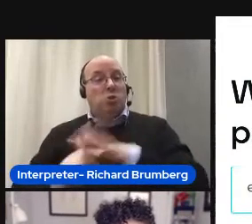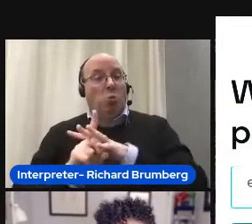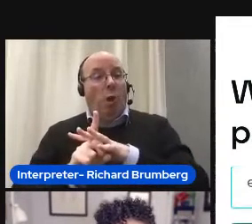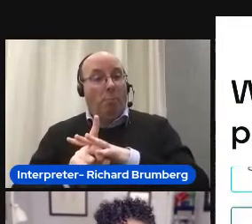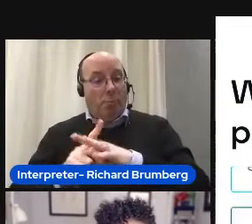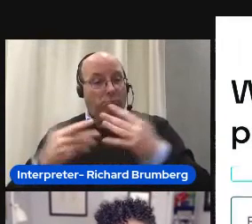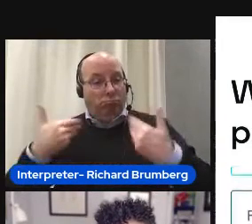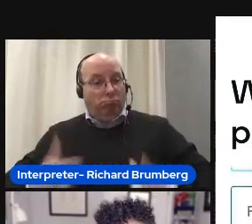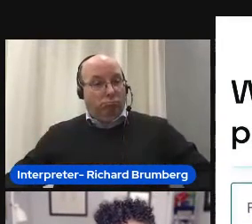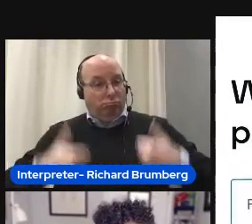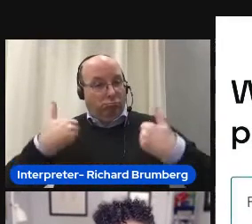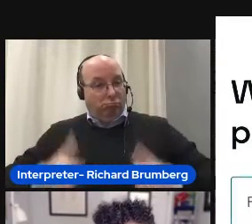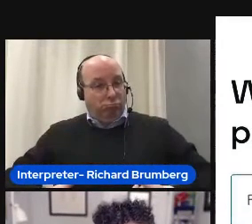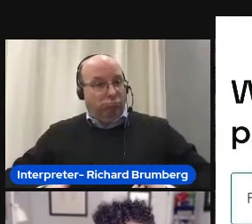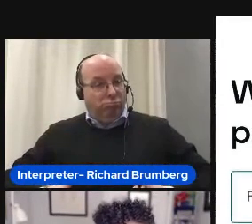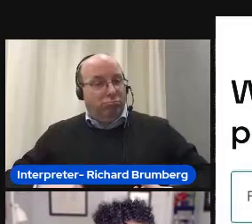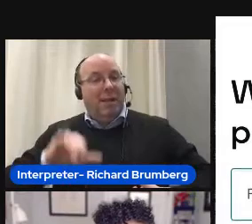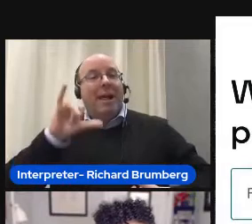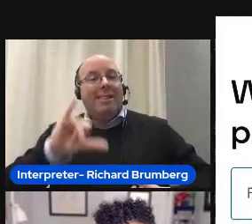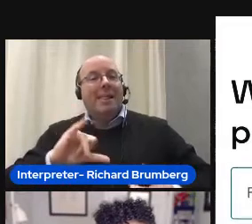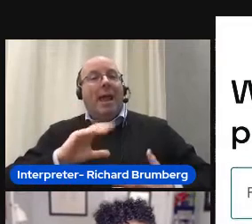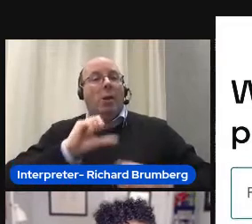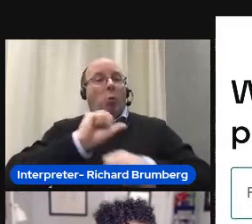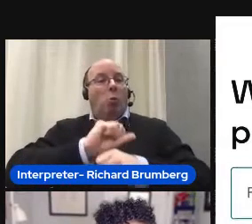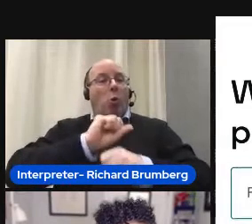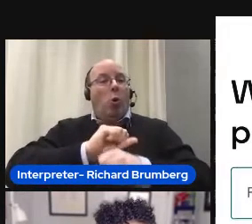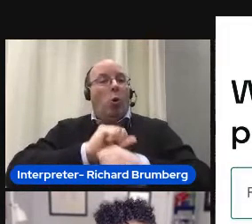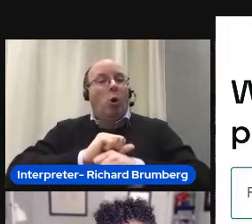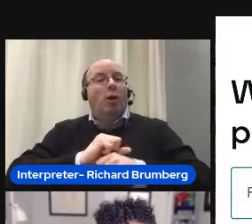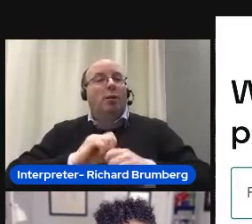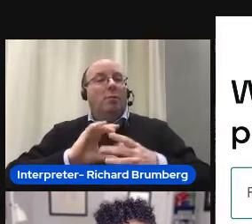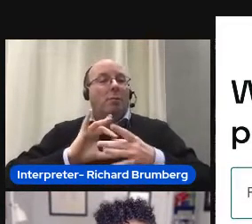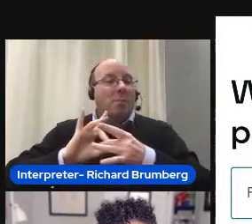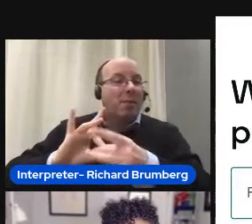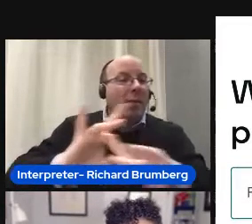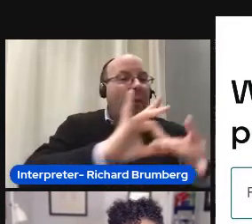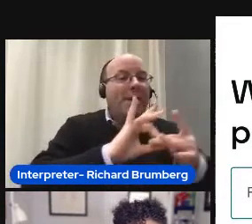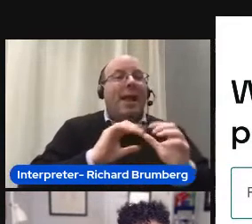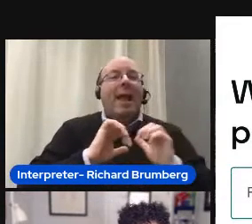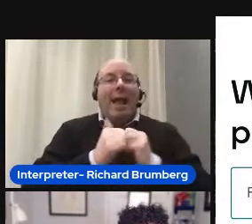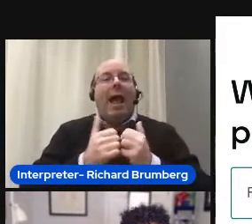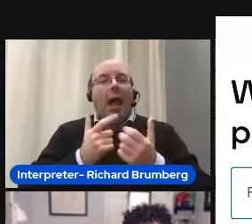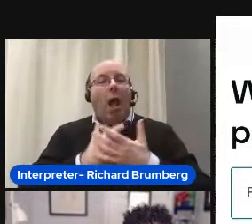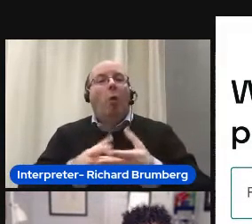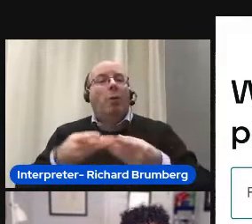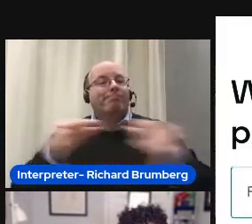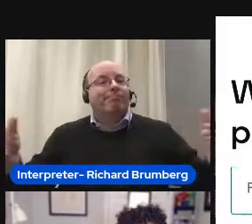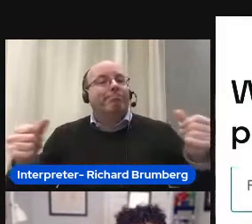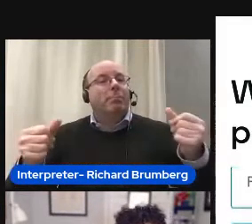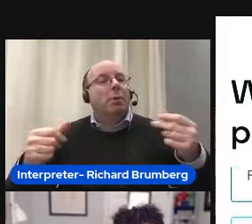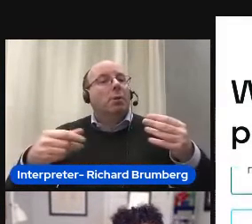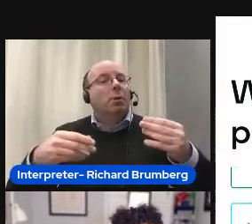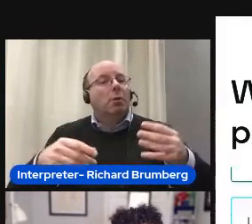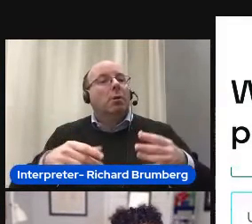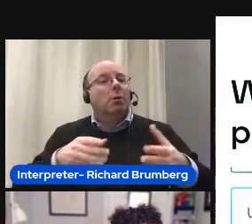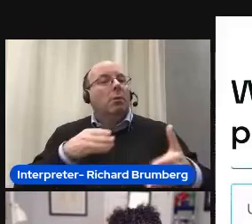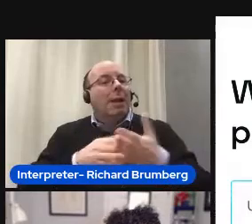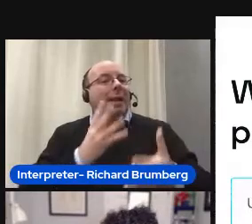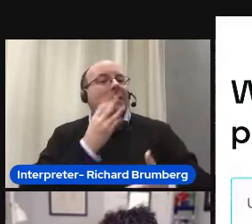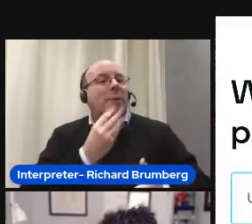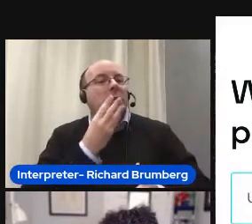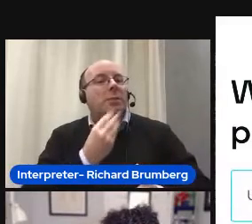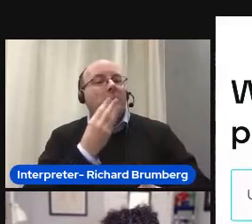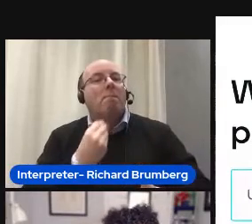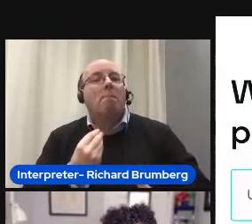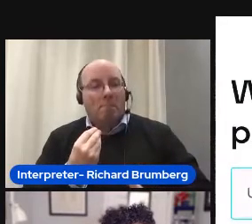think that doing this work is part and parcel. Building solidarity is how we fight anti-Semitism. Yeah. The results